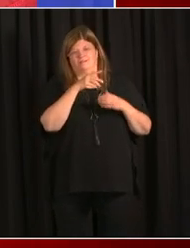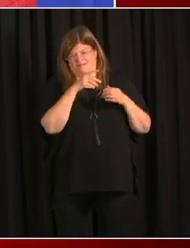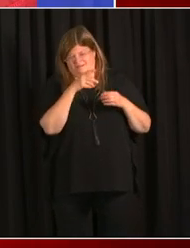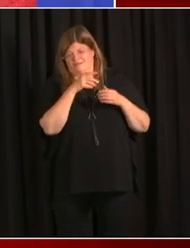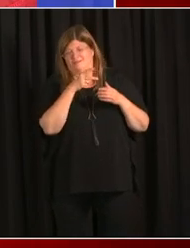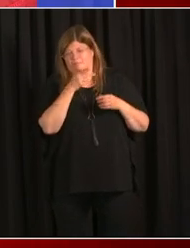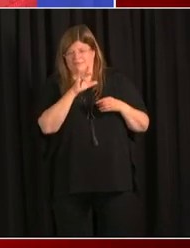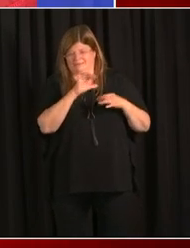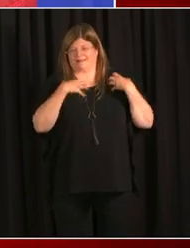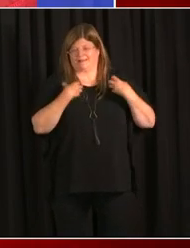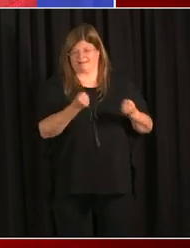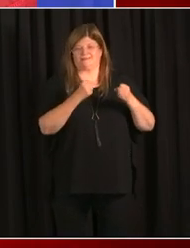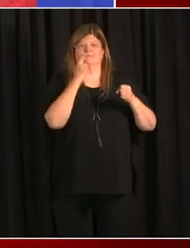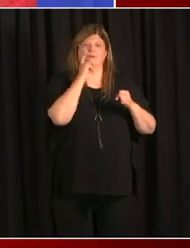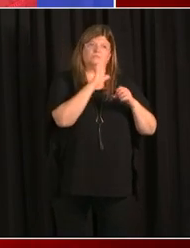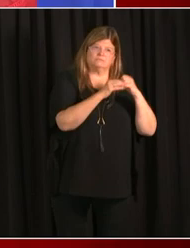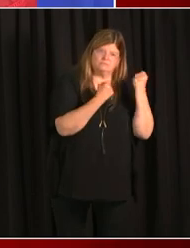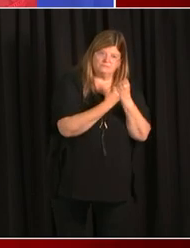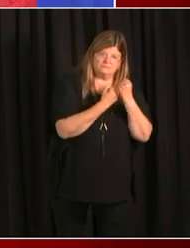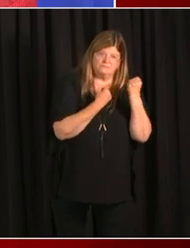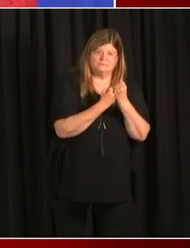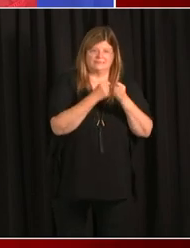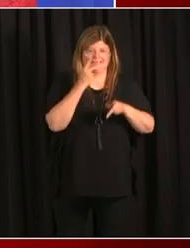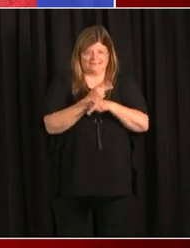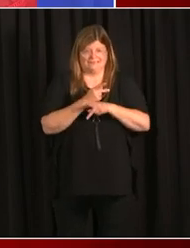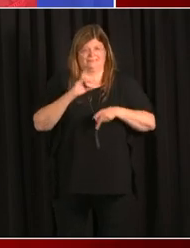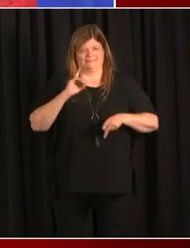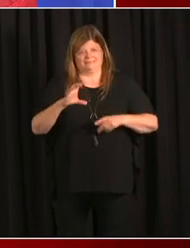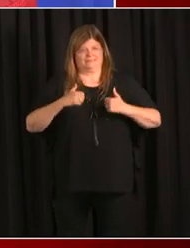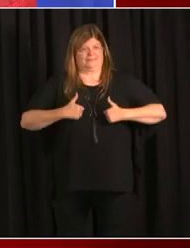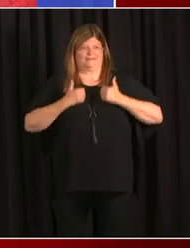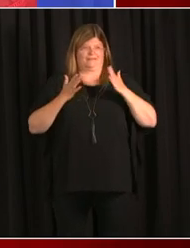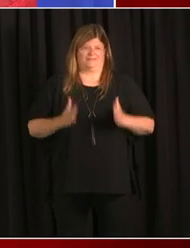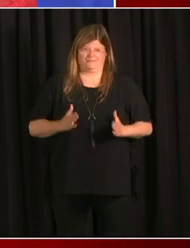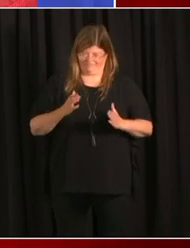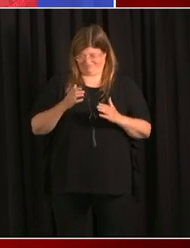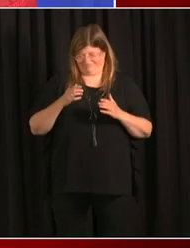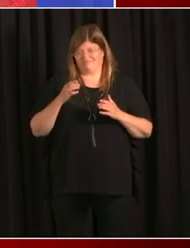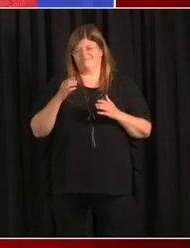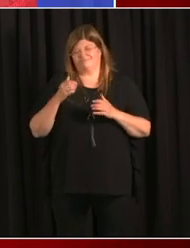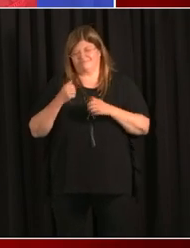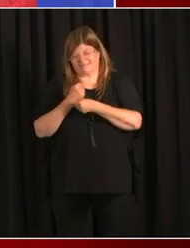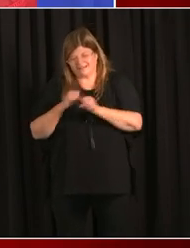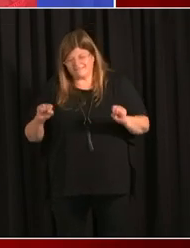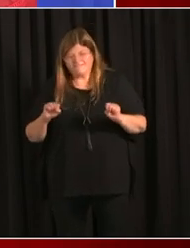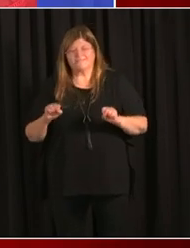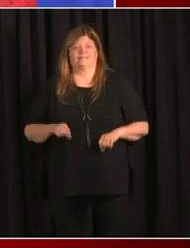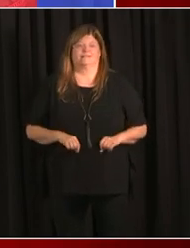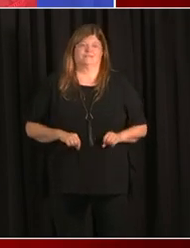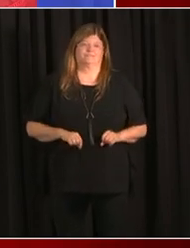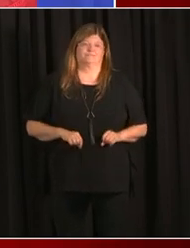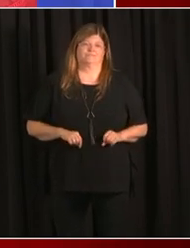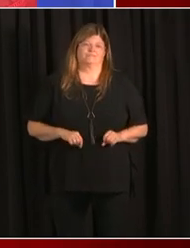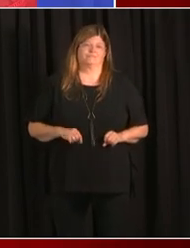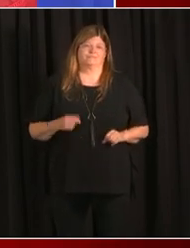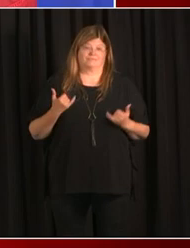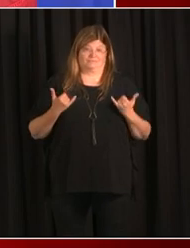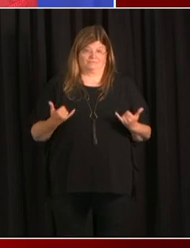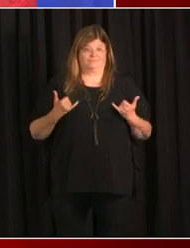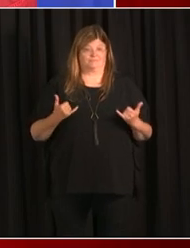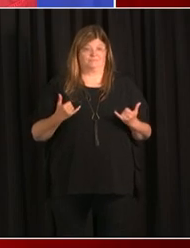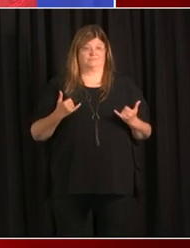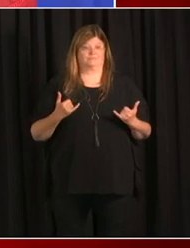this work with us to keep DC residents healthy. So with that, we will take